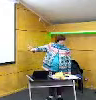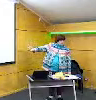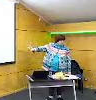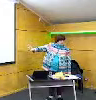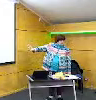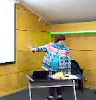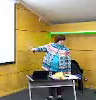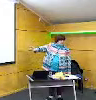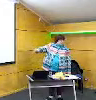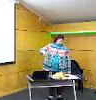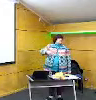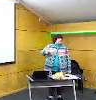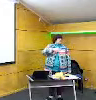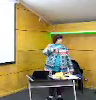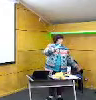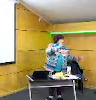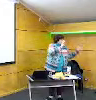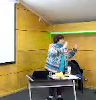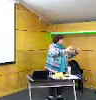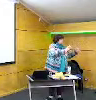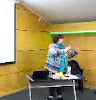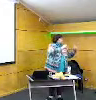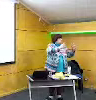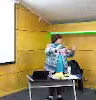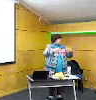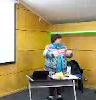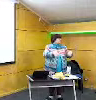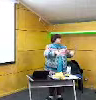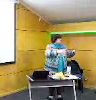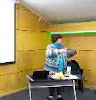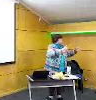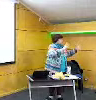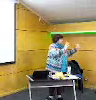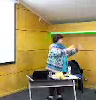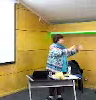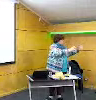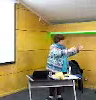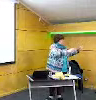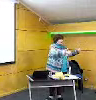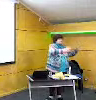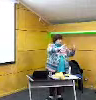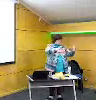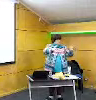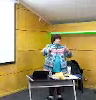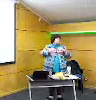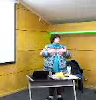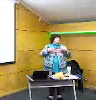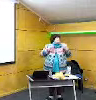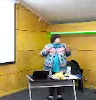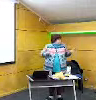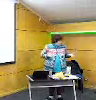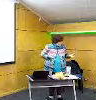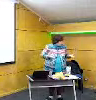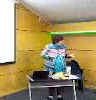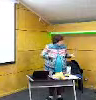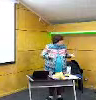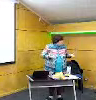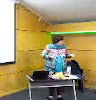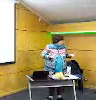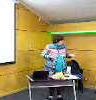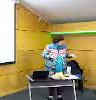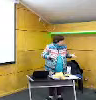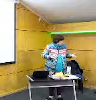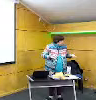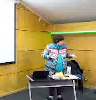choices. And everyone within your groupings, you can do groups of 4 and 5 or something, pick a different one